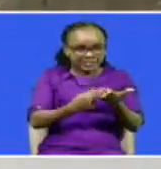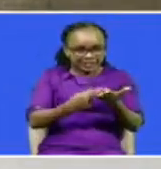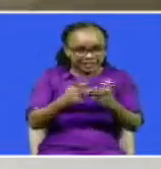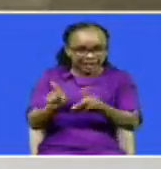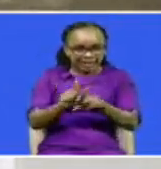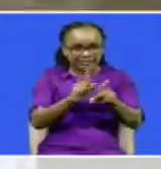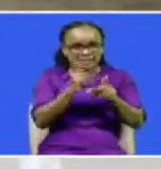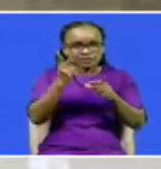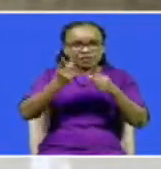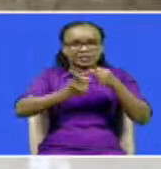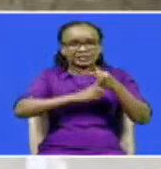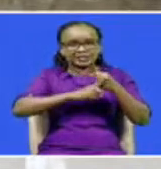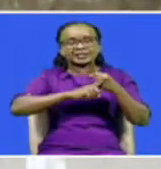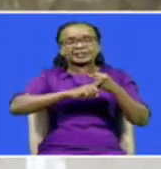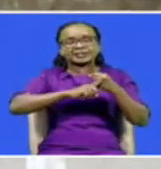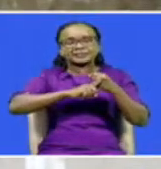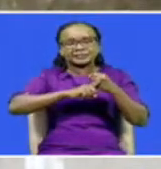the